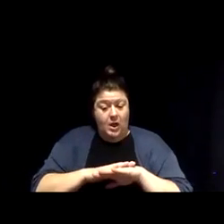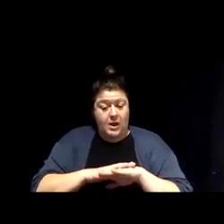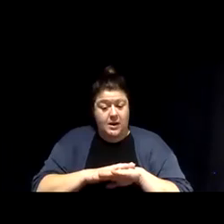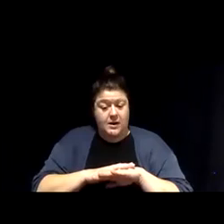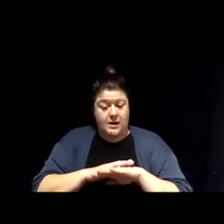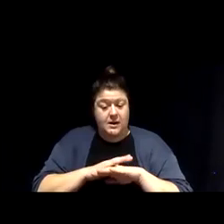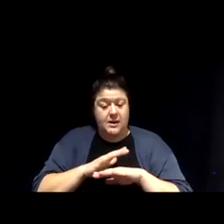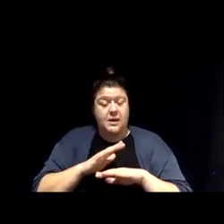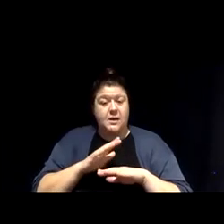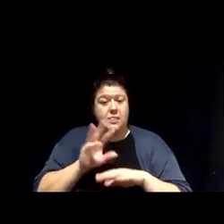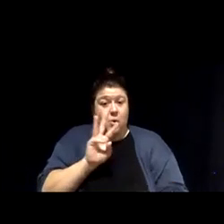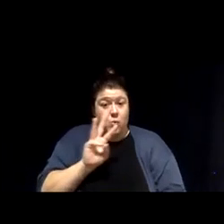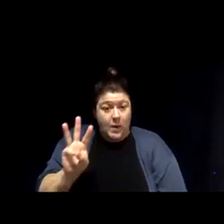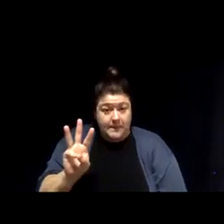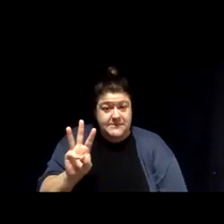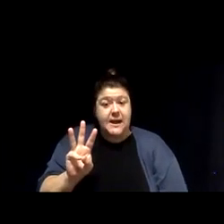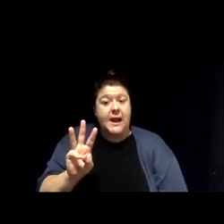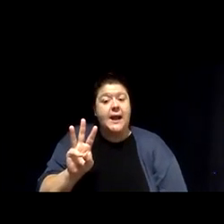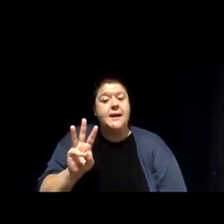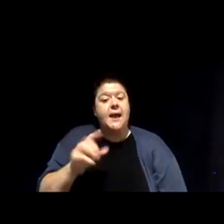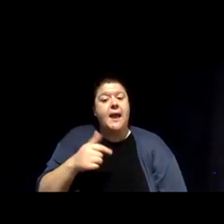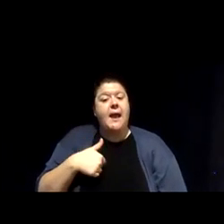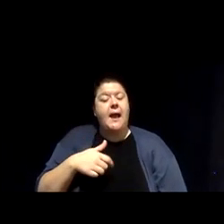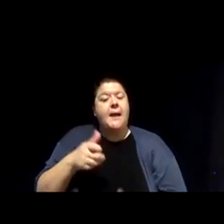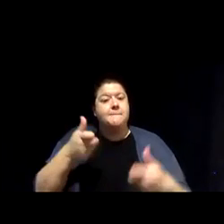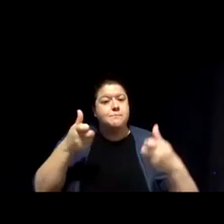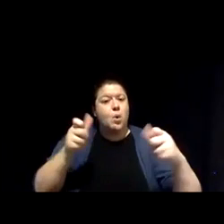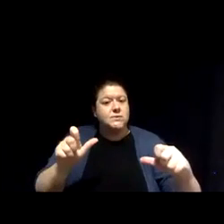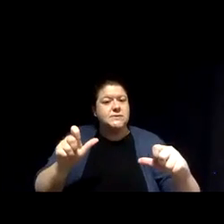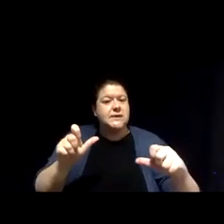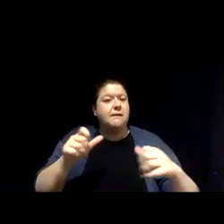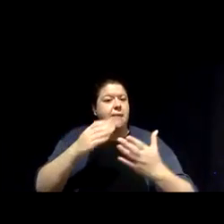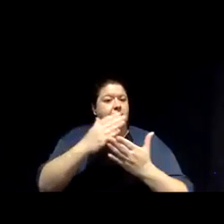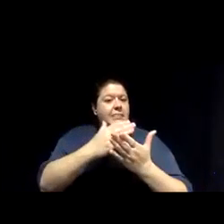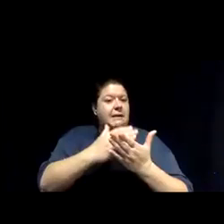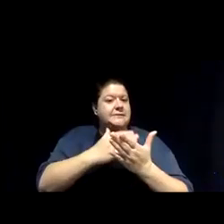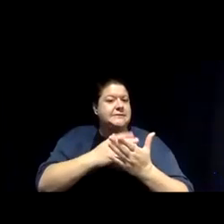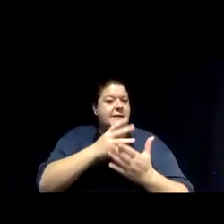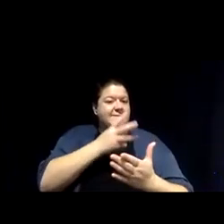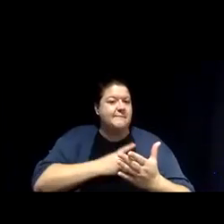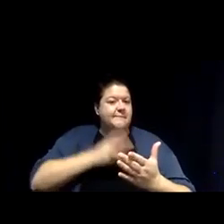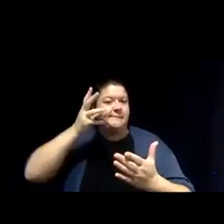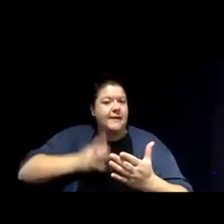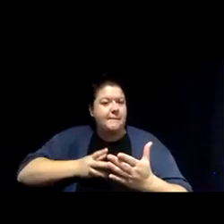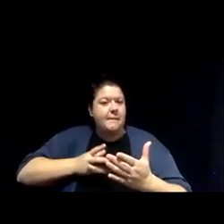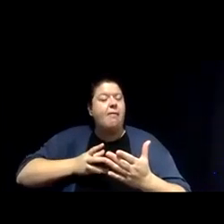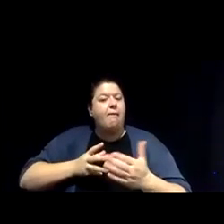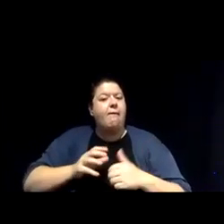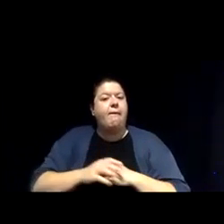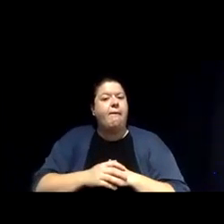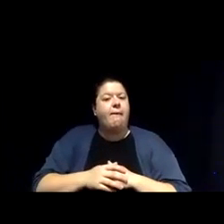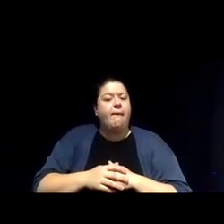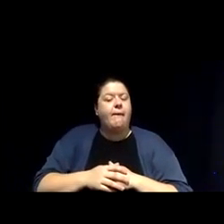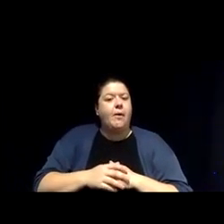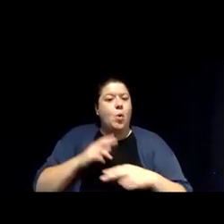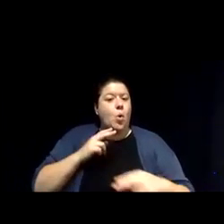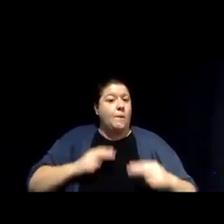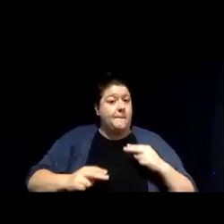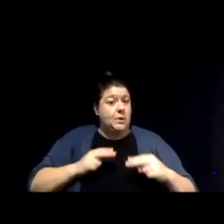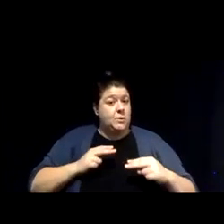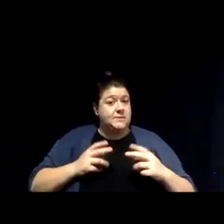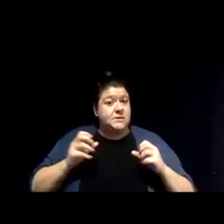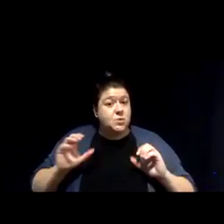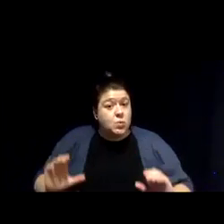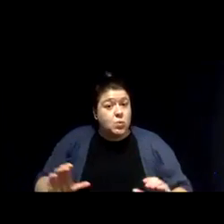and male hormones. For example, this is like what regulates so much of your body, so much of what you do.